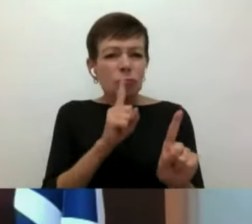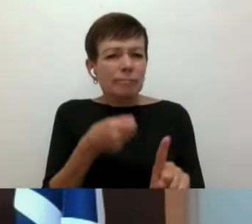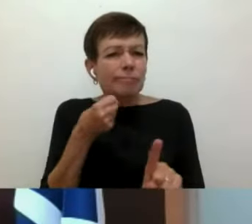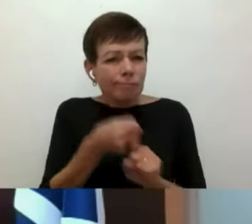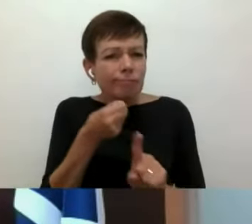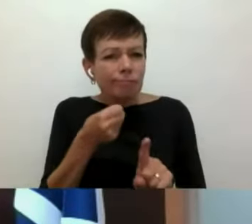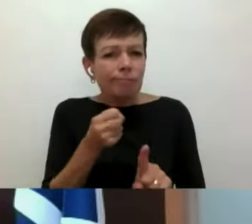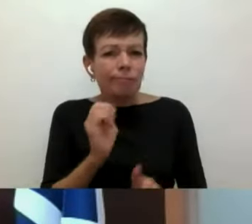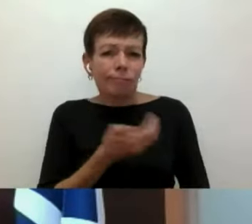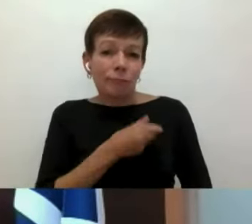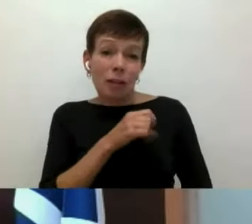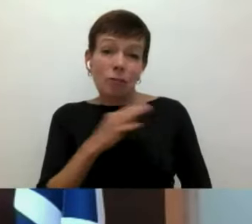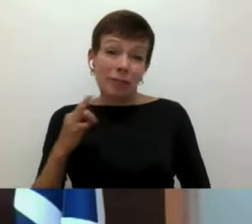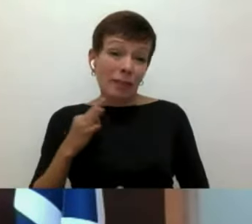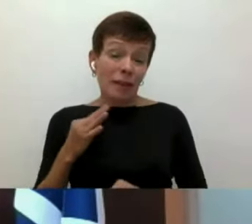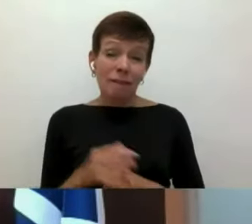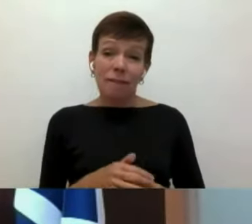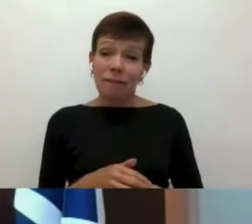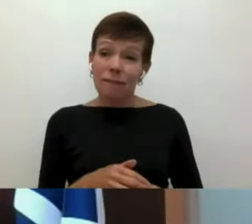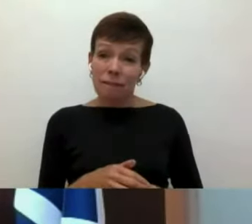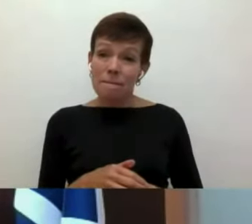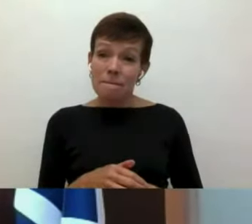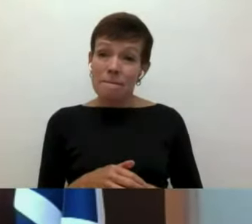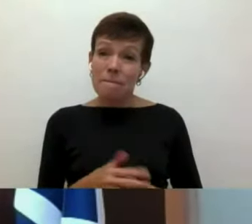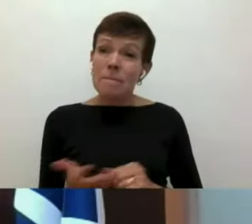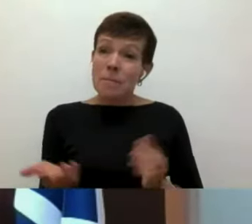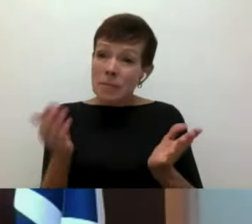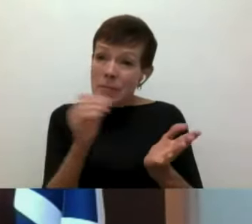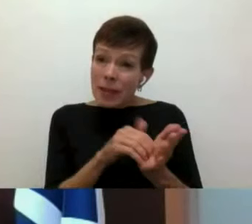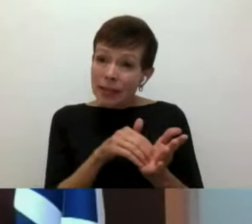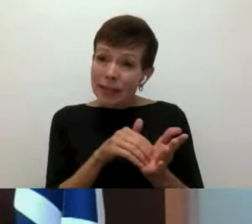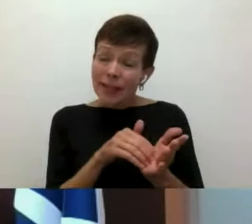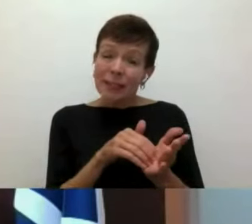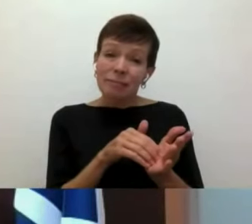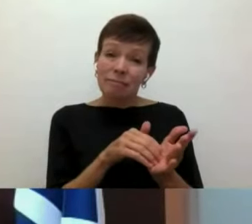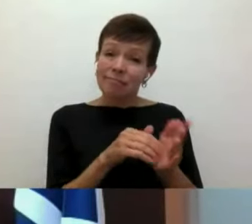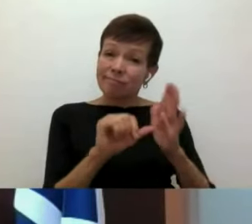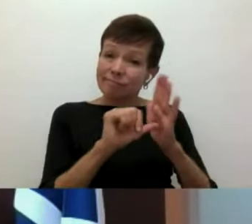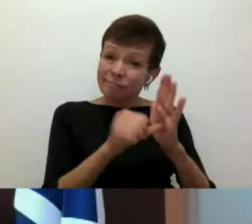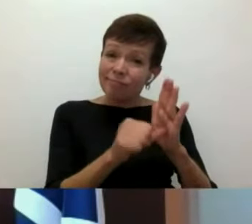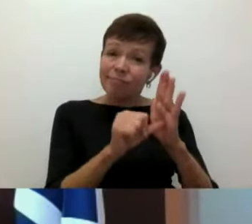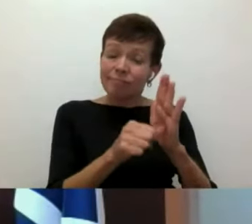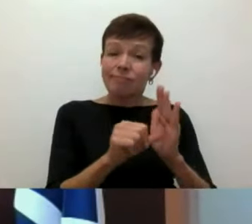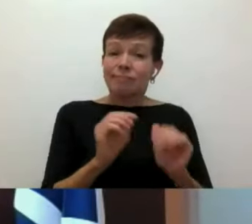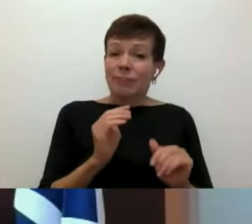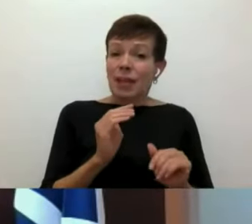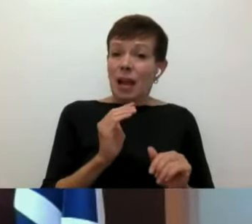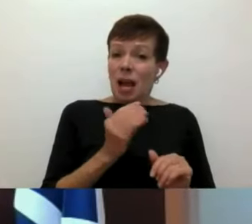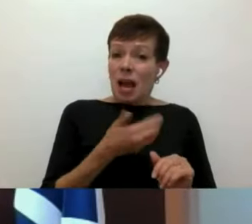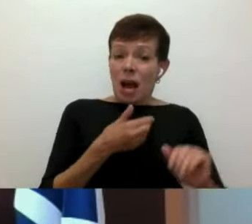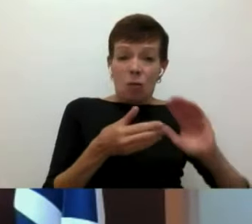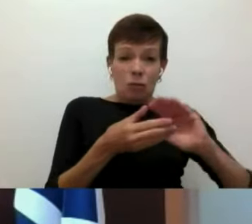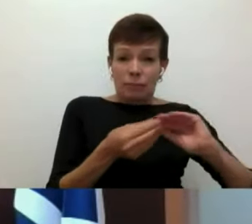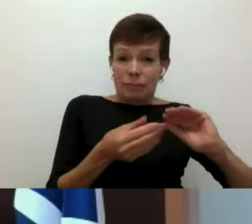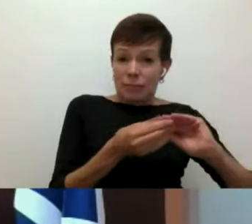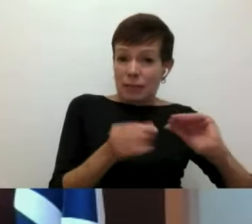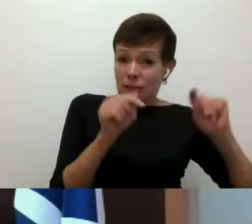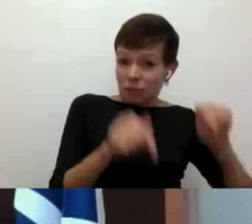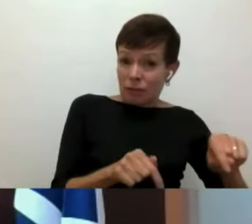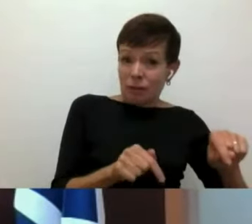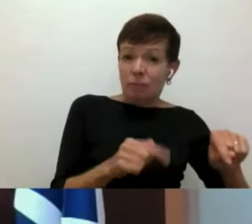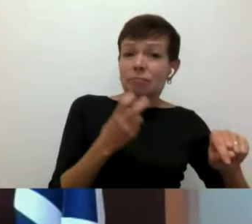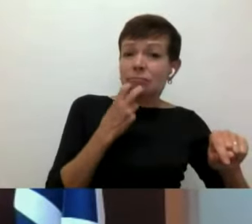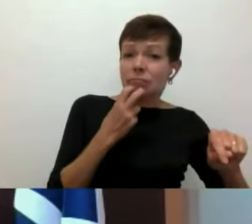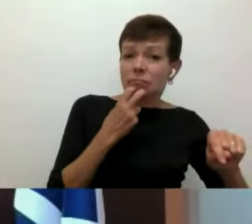say the messaging to our staff at our fire camps, the messages we receive here in Kamloops at our